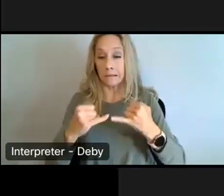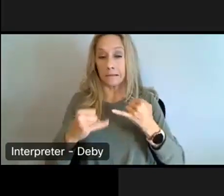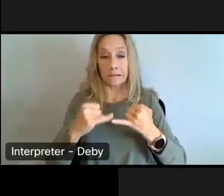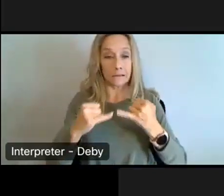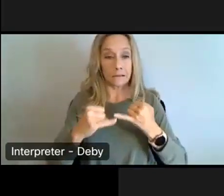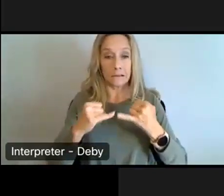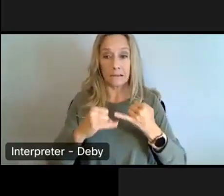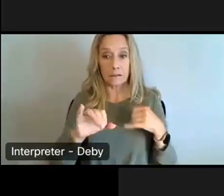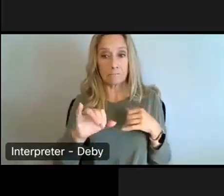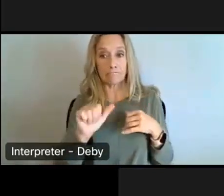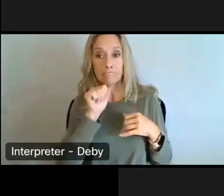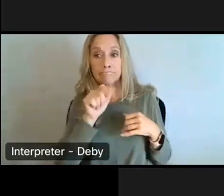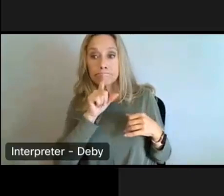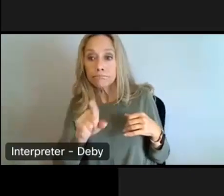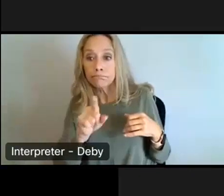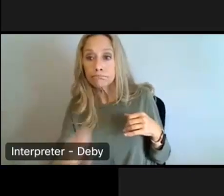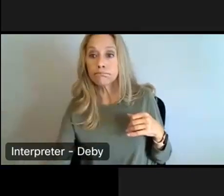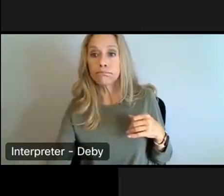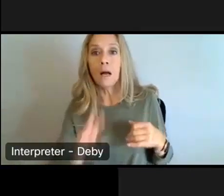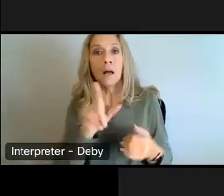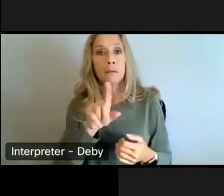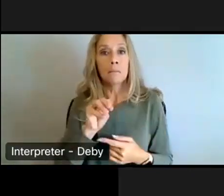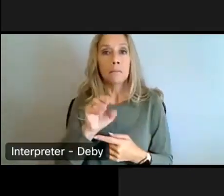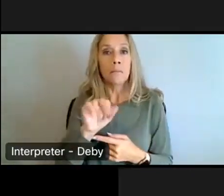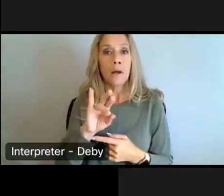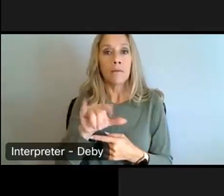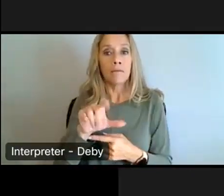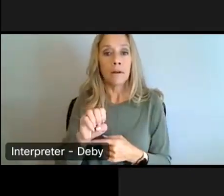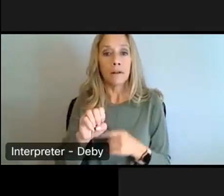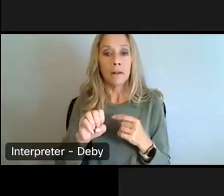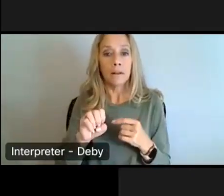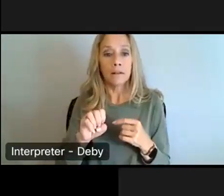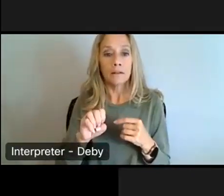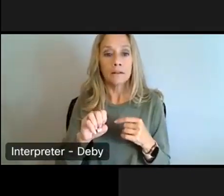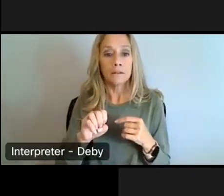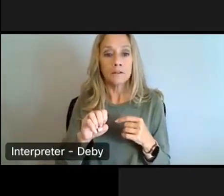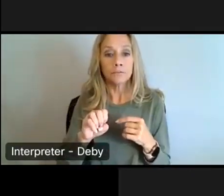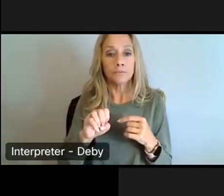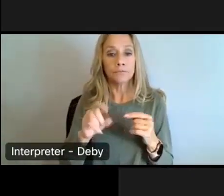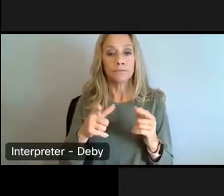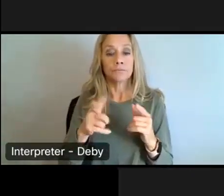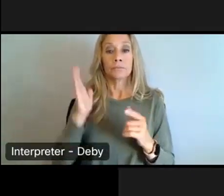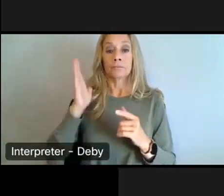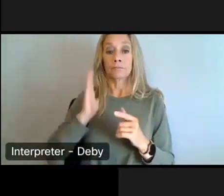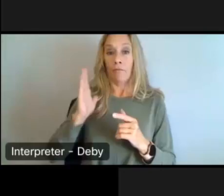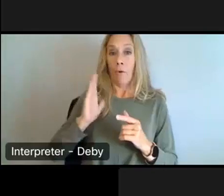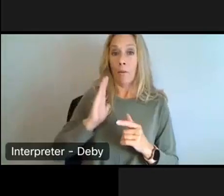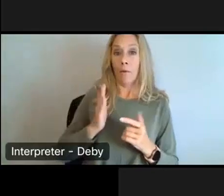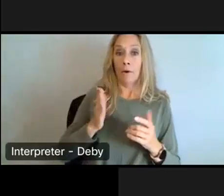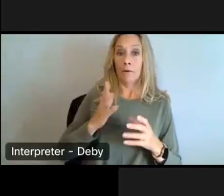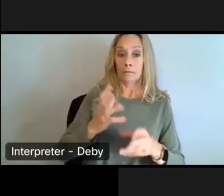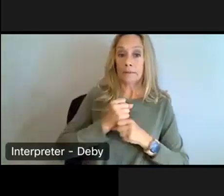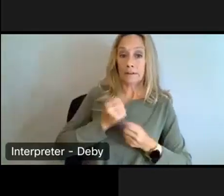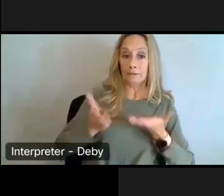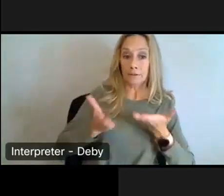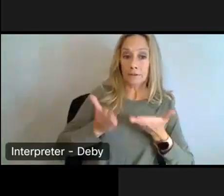at the Maryville CTRC, a former VR participant and an Army retiree. So he's also available to